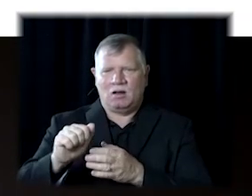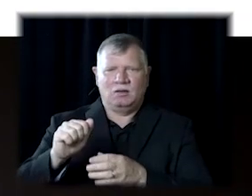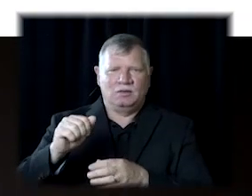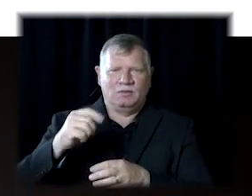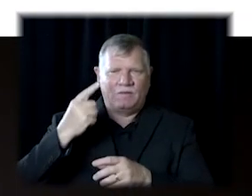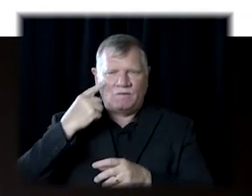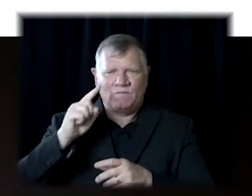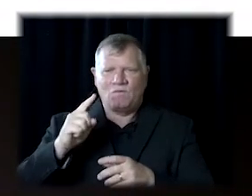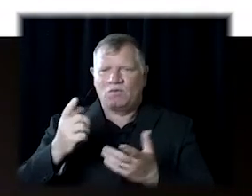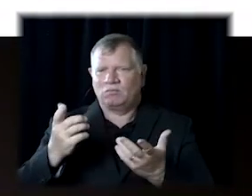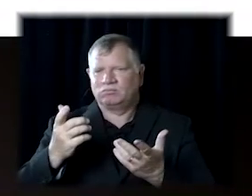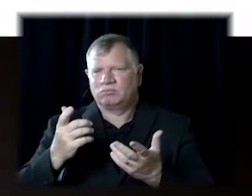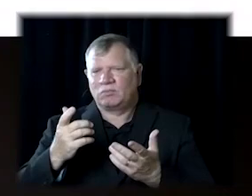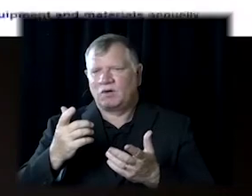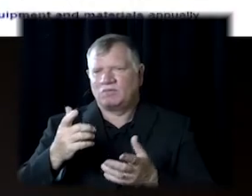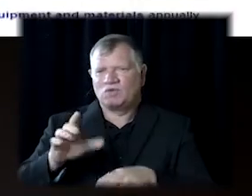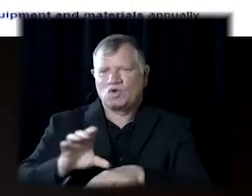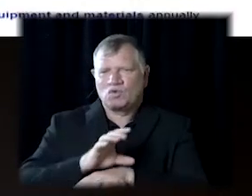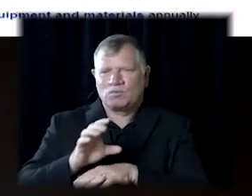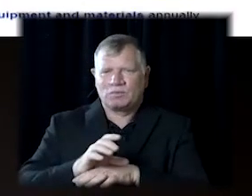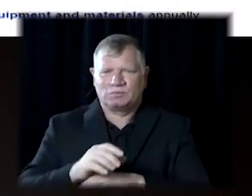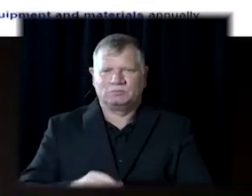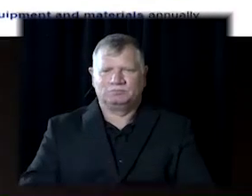expenses for hardware and software.